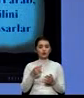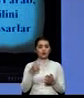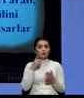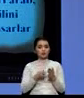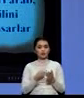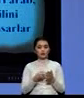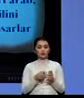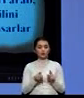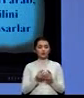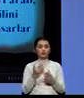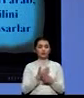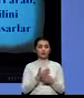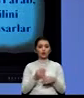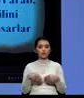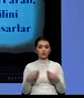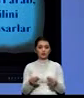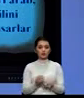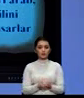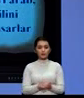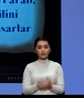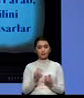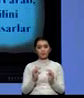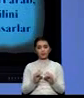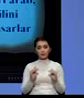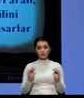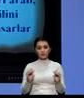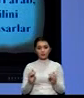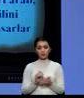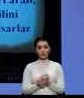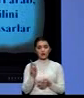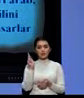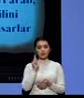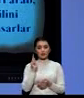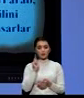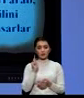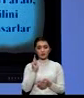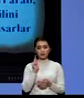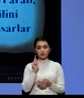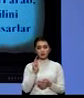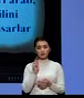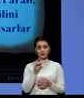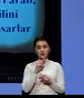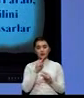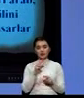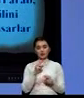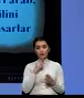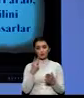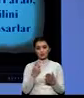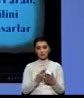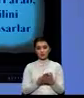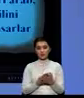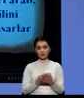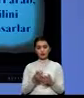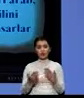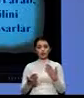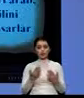tanishishga imkoniyat yaratadi. Ana endi bolajonlar, darsligingizga e'tiboringizni